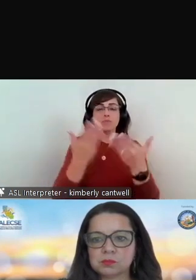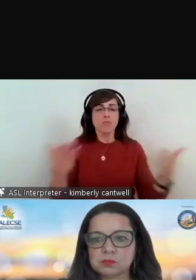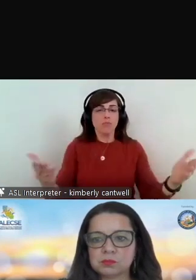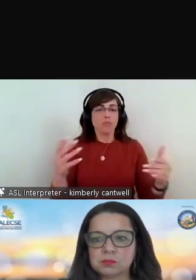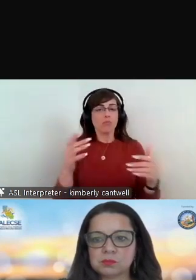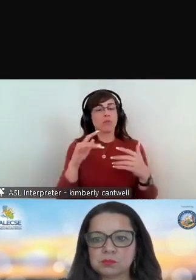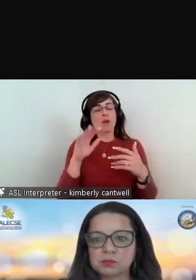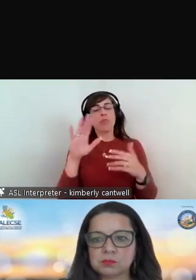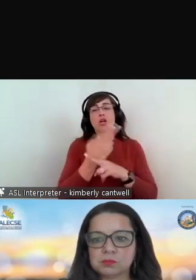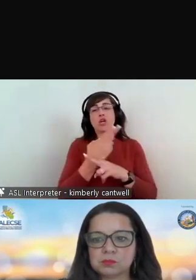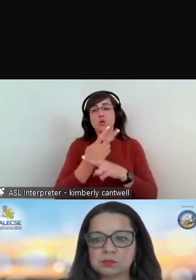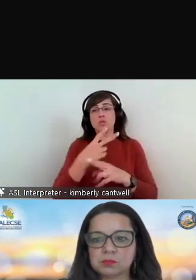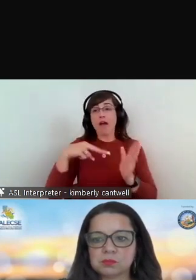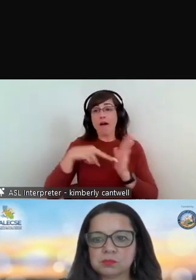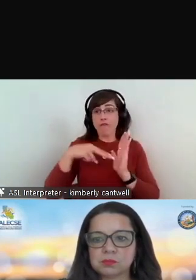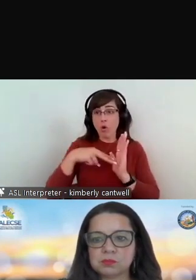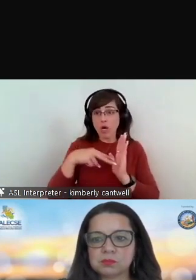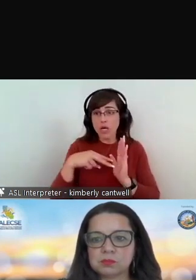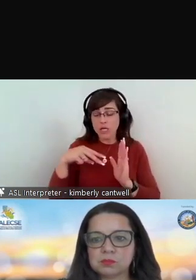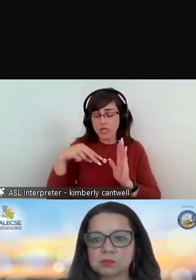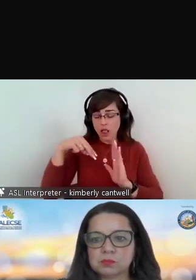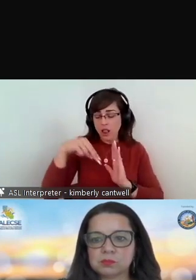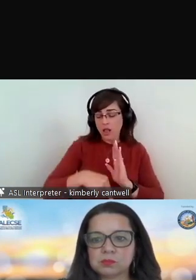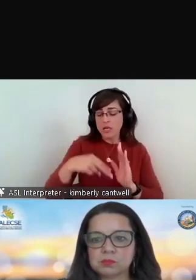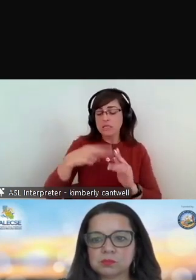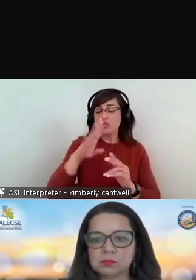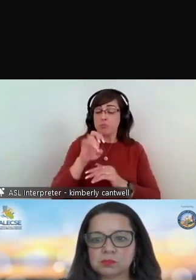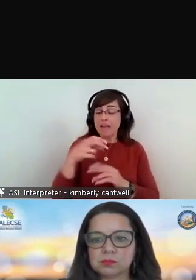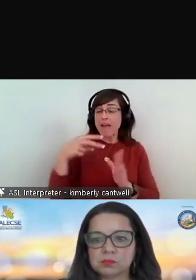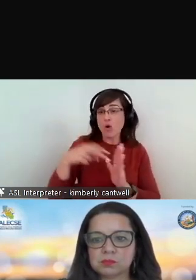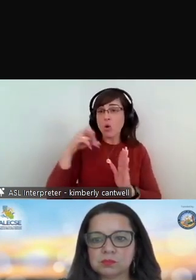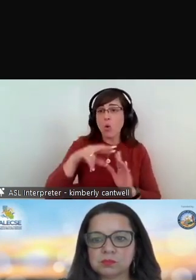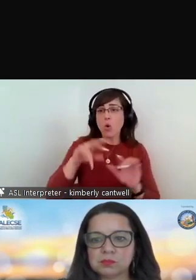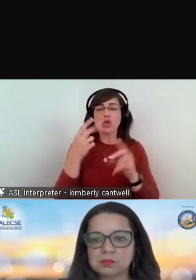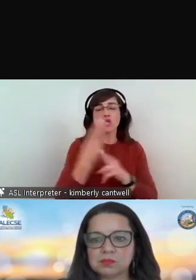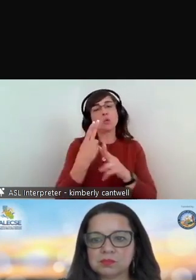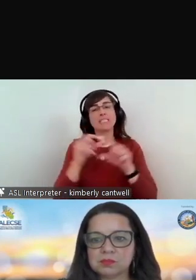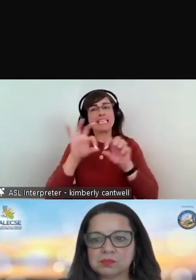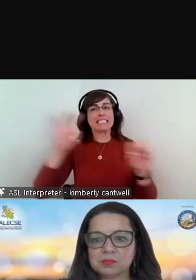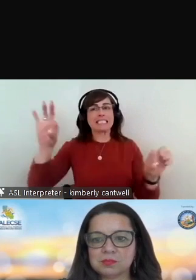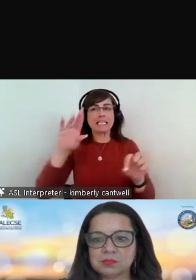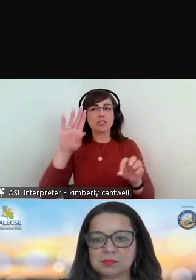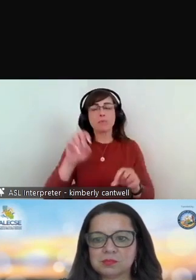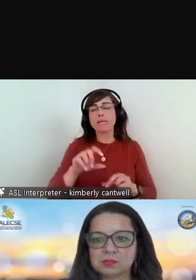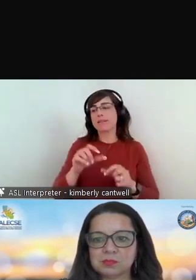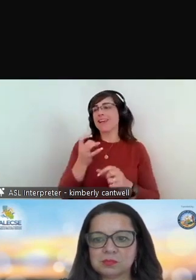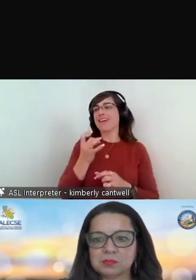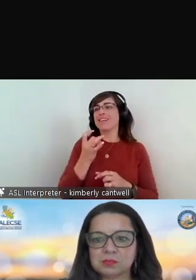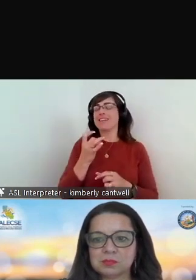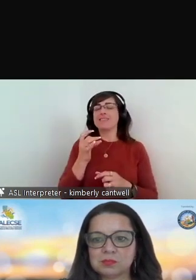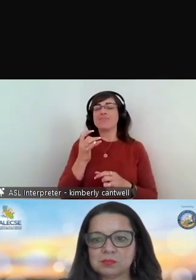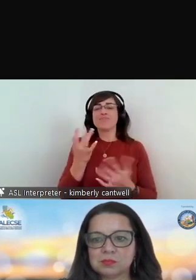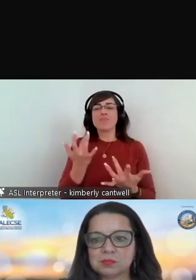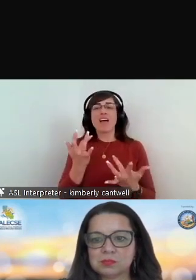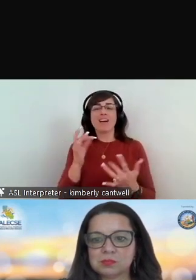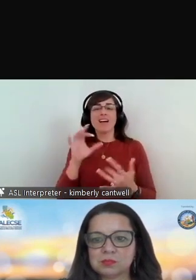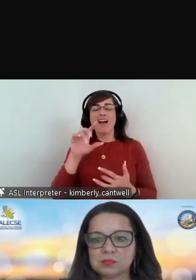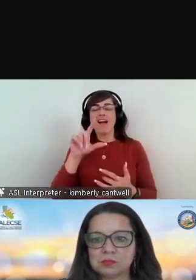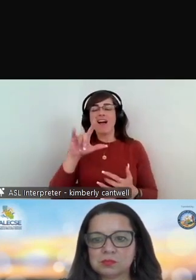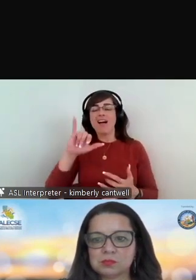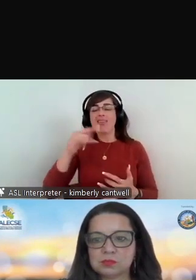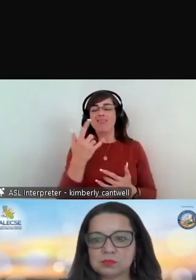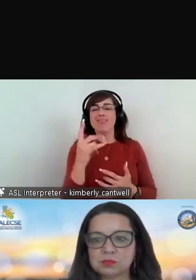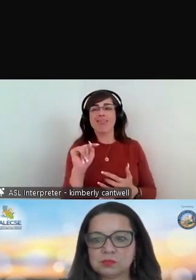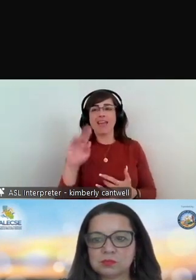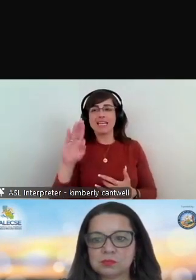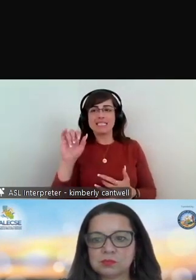Are they using a fork to be a fork, or are they using a stick to be a lightsaber? And there are also maybe instances of